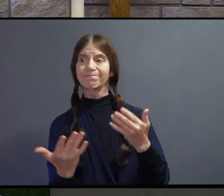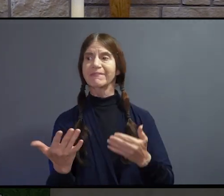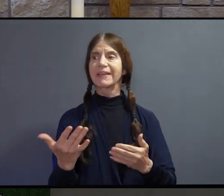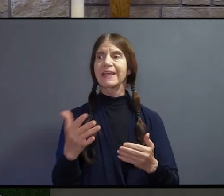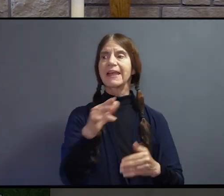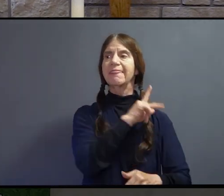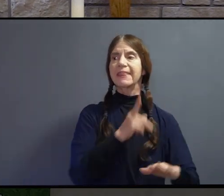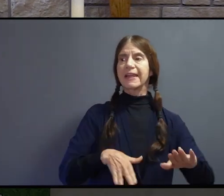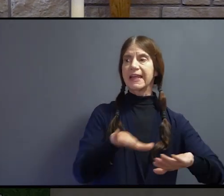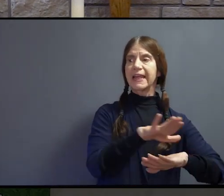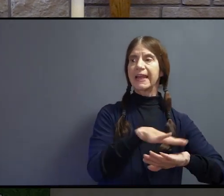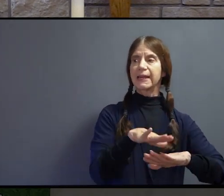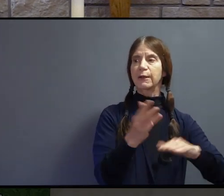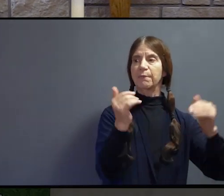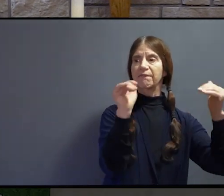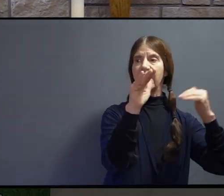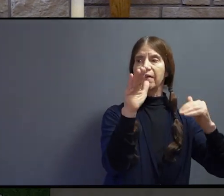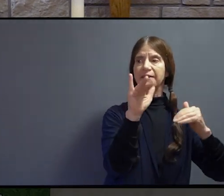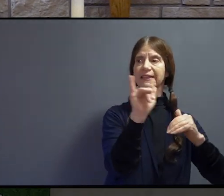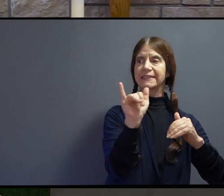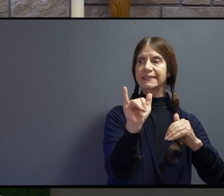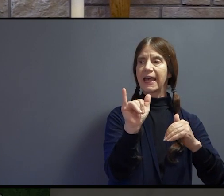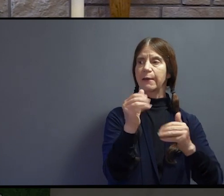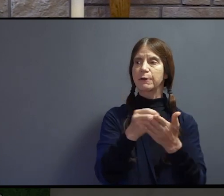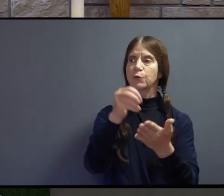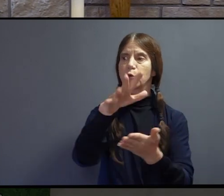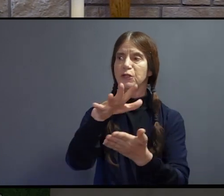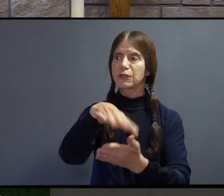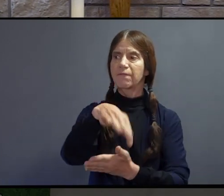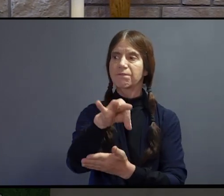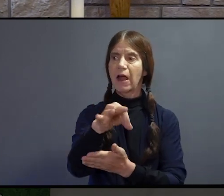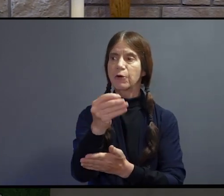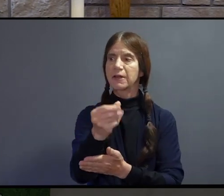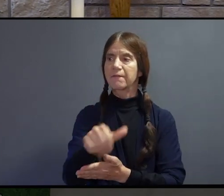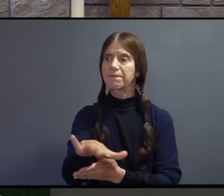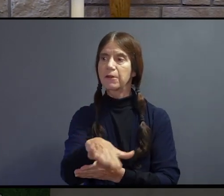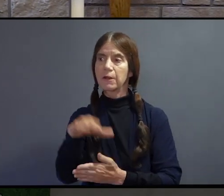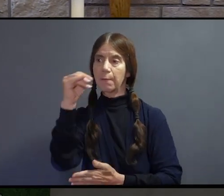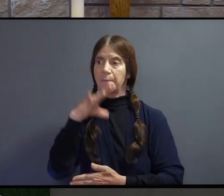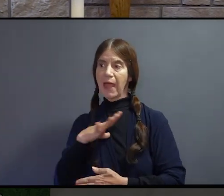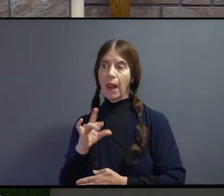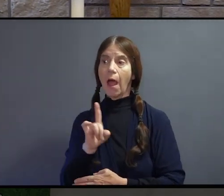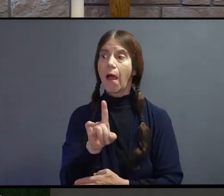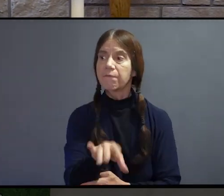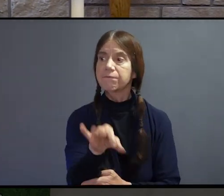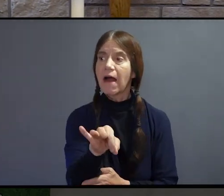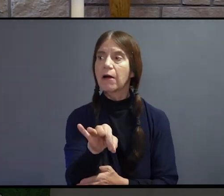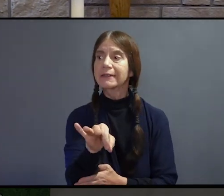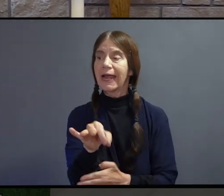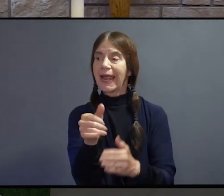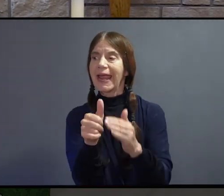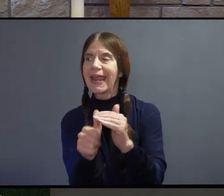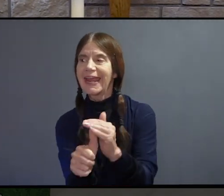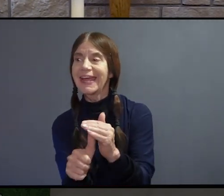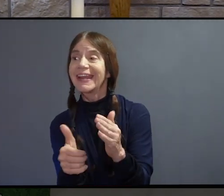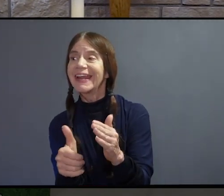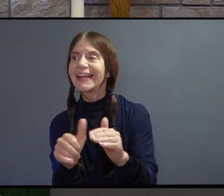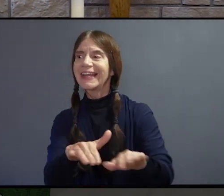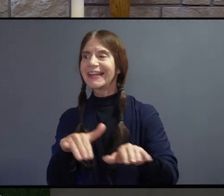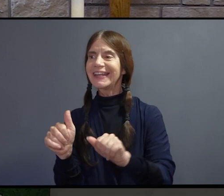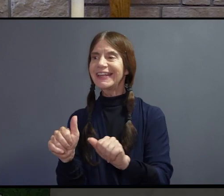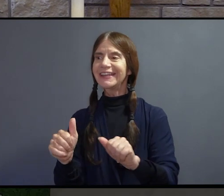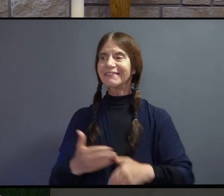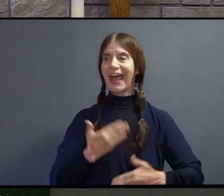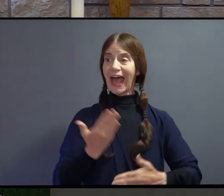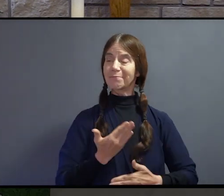The kingdom of heaven is like a treasure hidden in a field, which a man found and covered up. Then